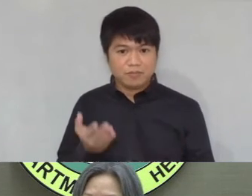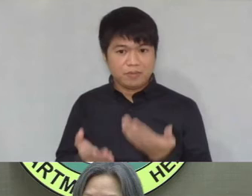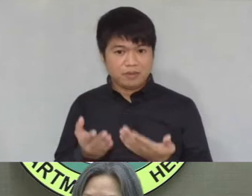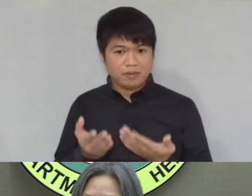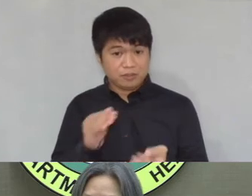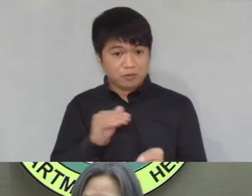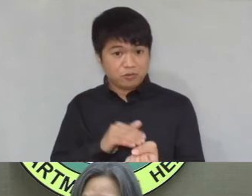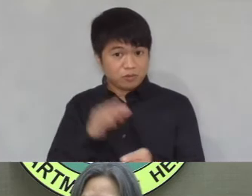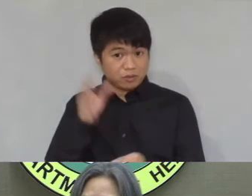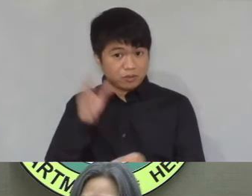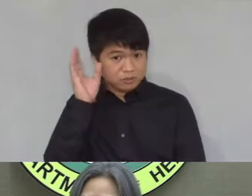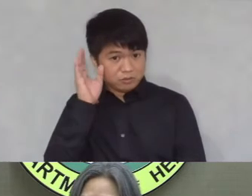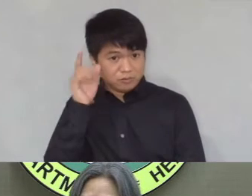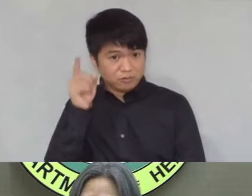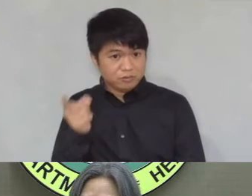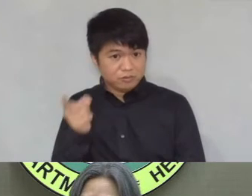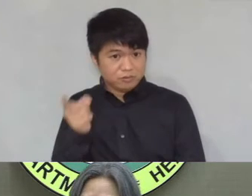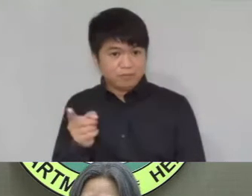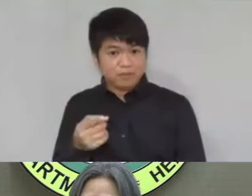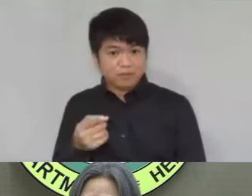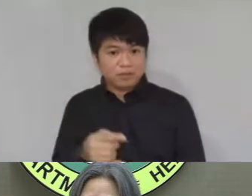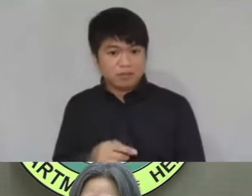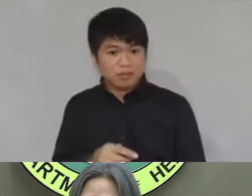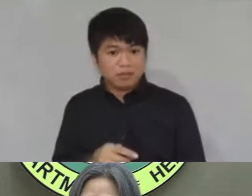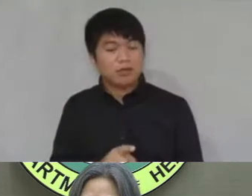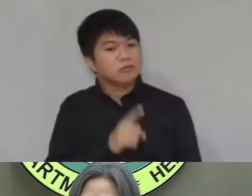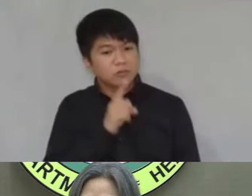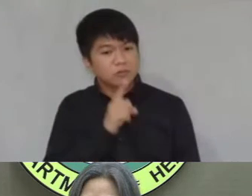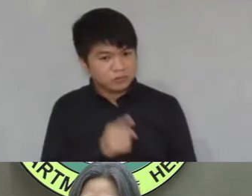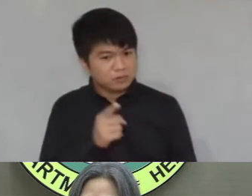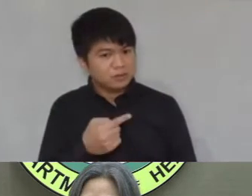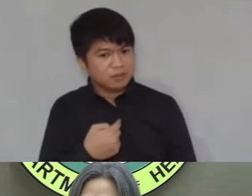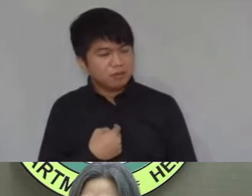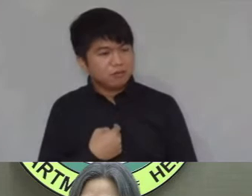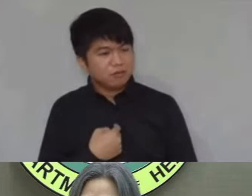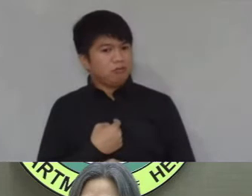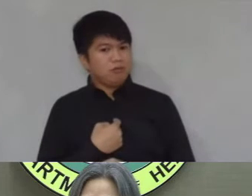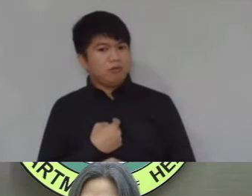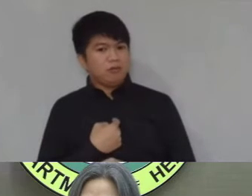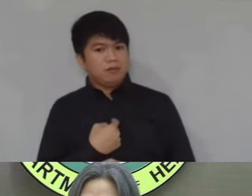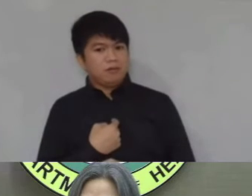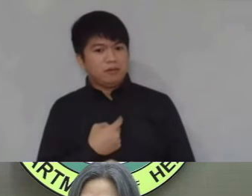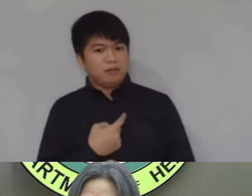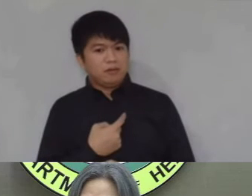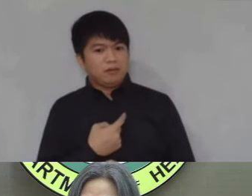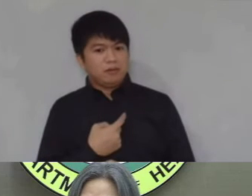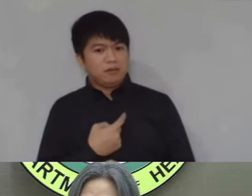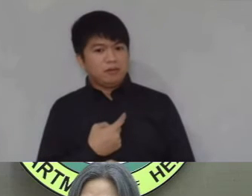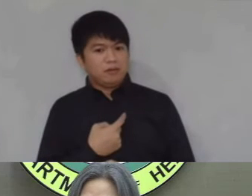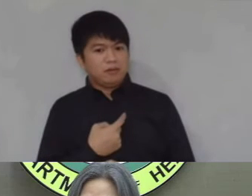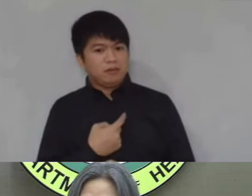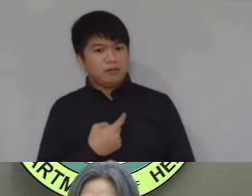go. Maybe Dr. Castro, can you weigh in also? Certainly. Well, taking off from